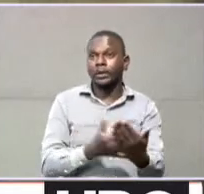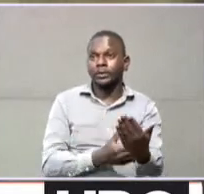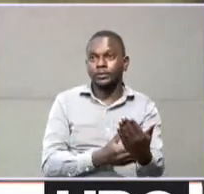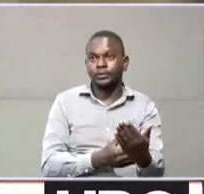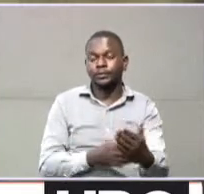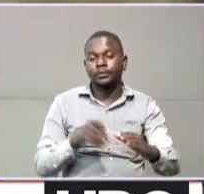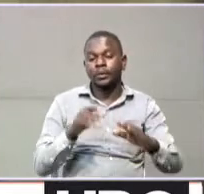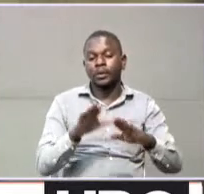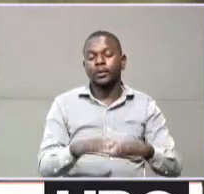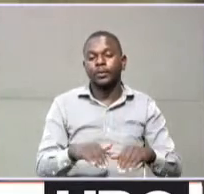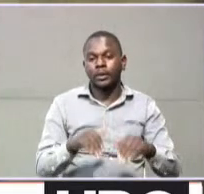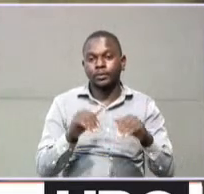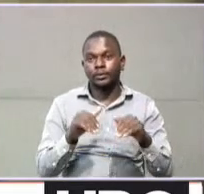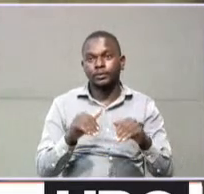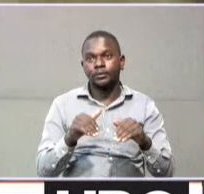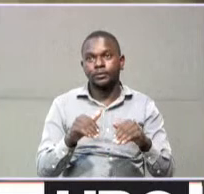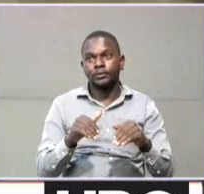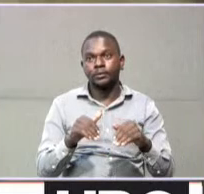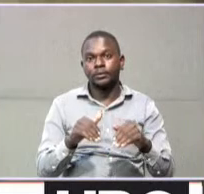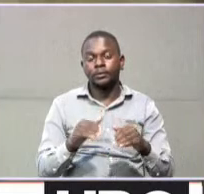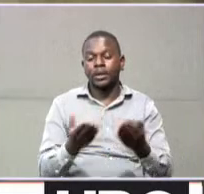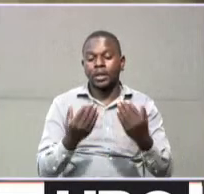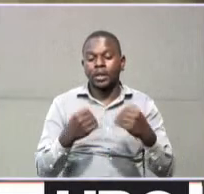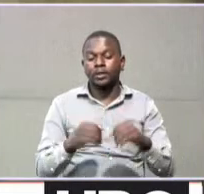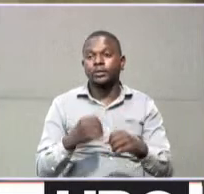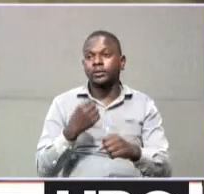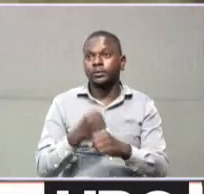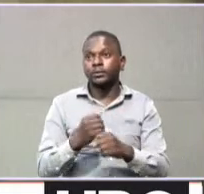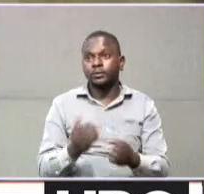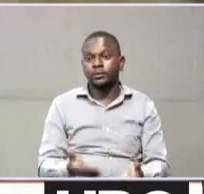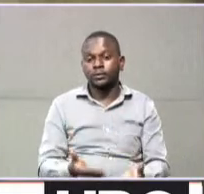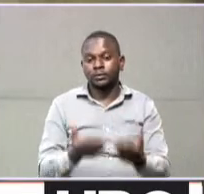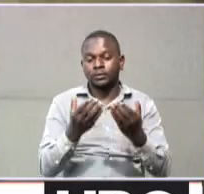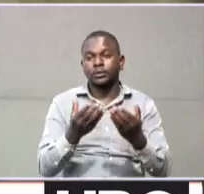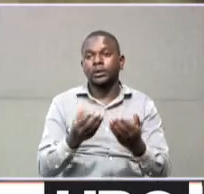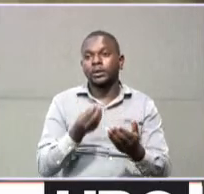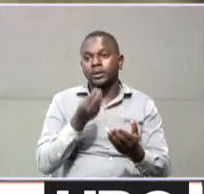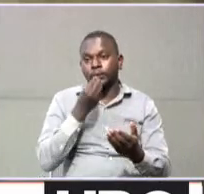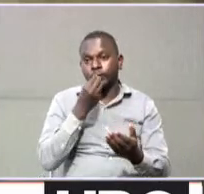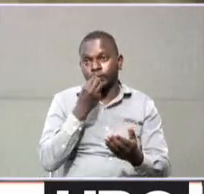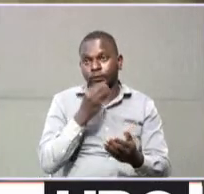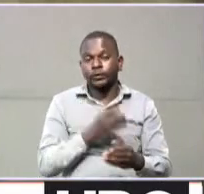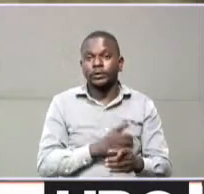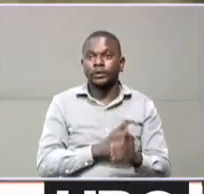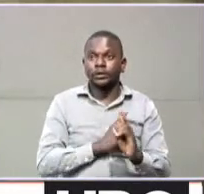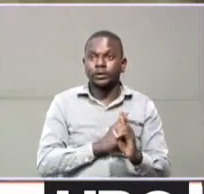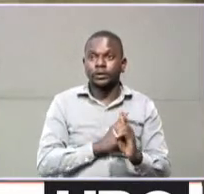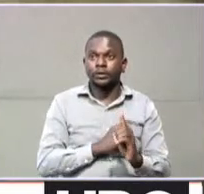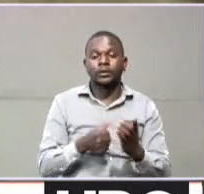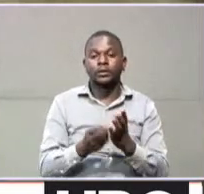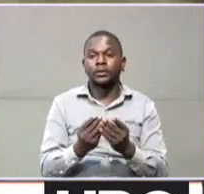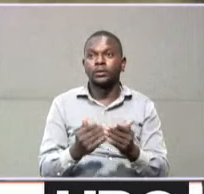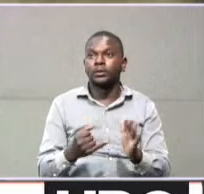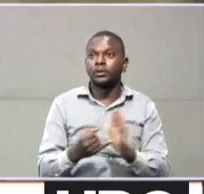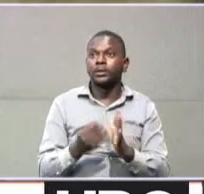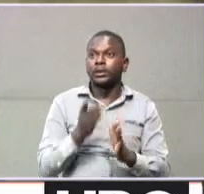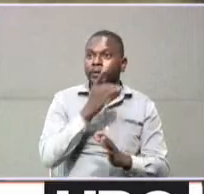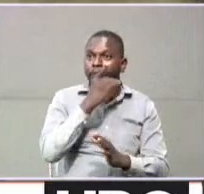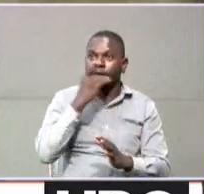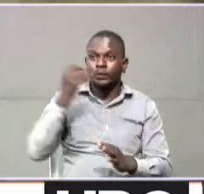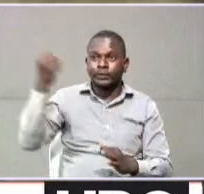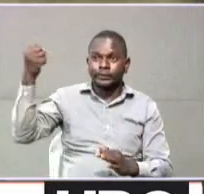experiment on action is taken to improve food security and mitigate the impacts of the long drive